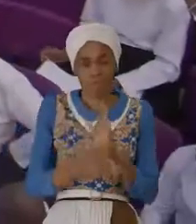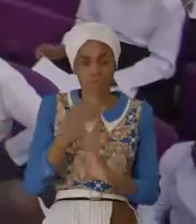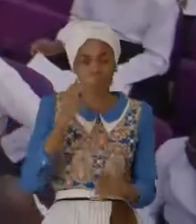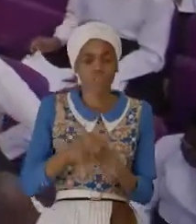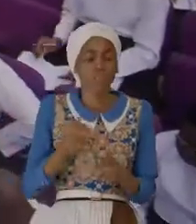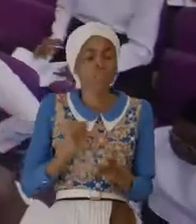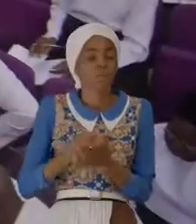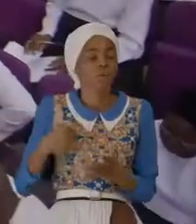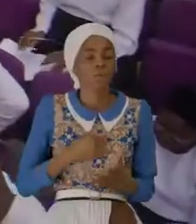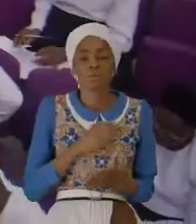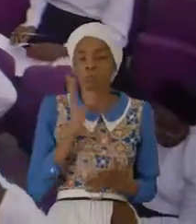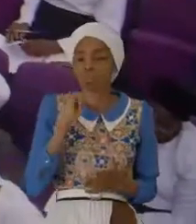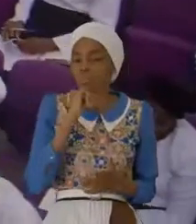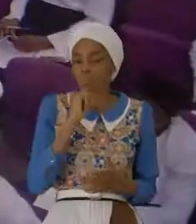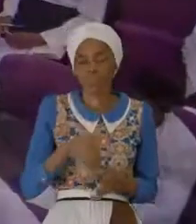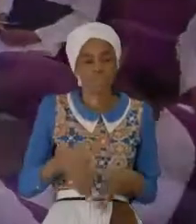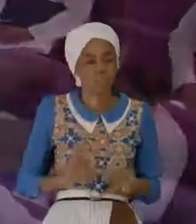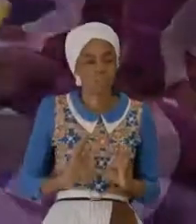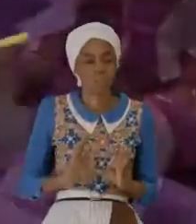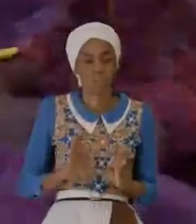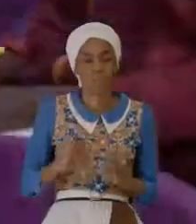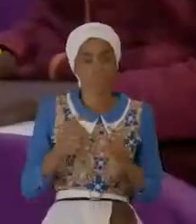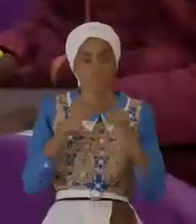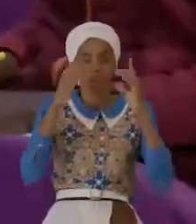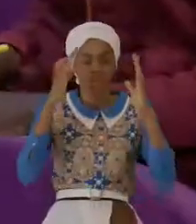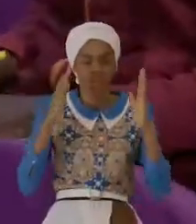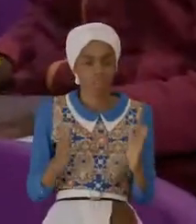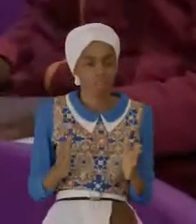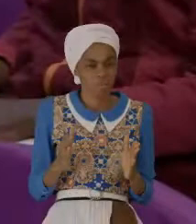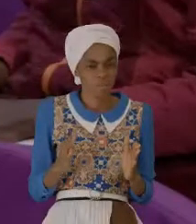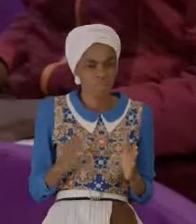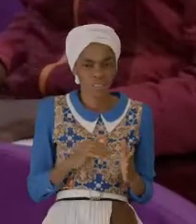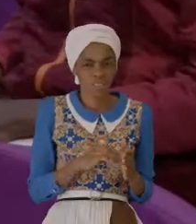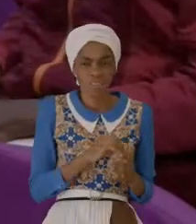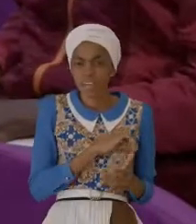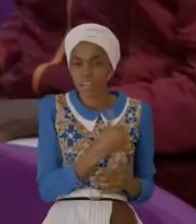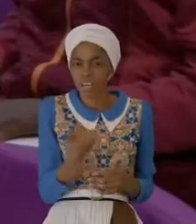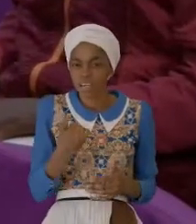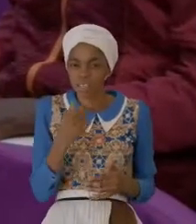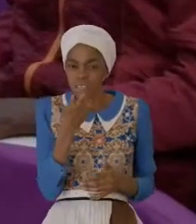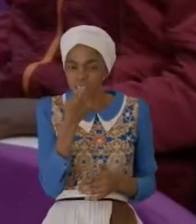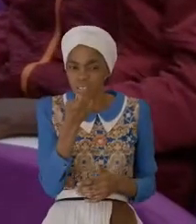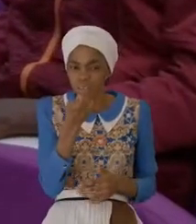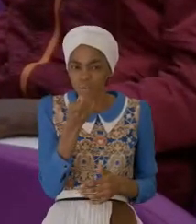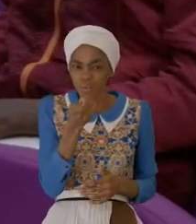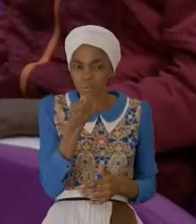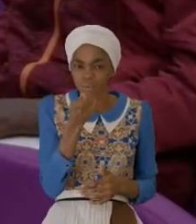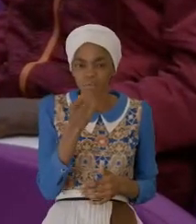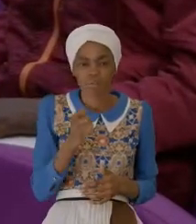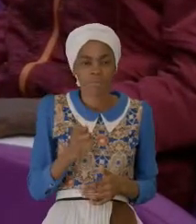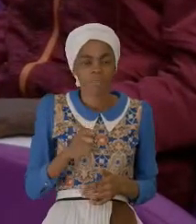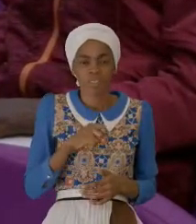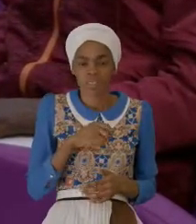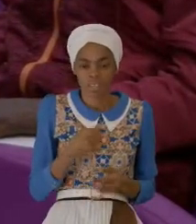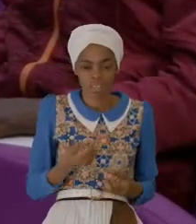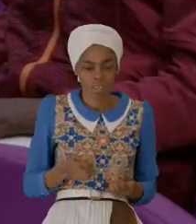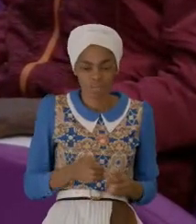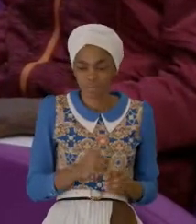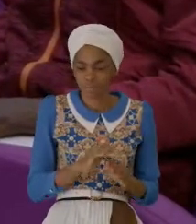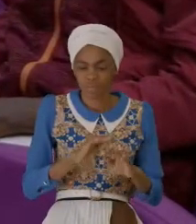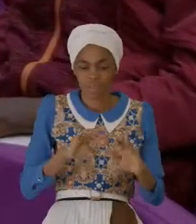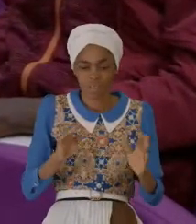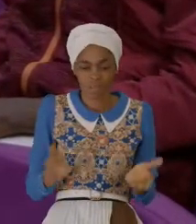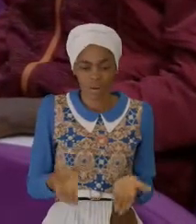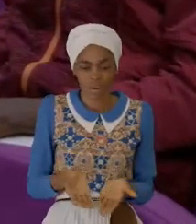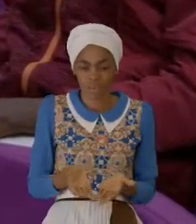allow any literal fly any little environment any